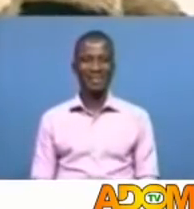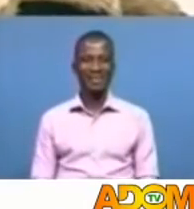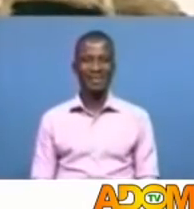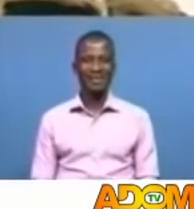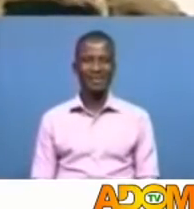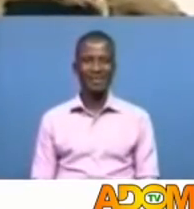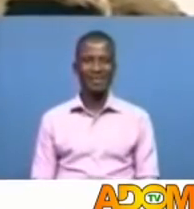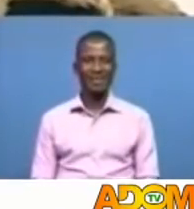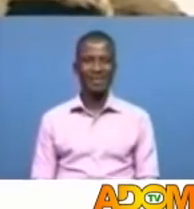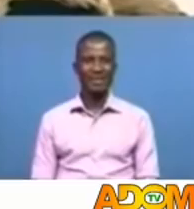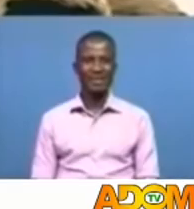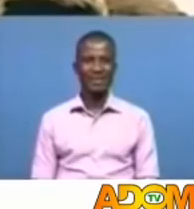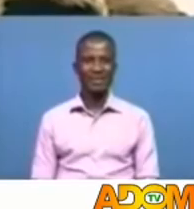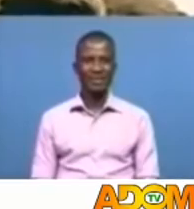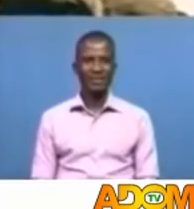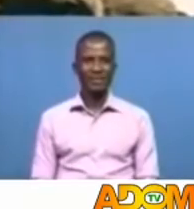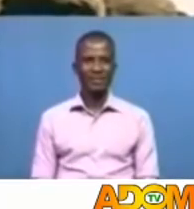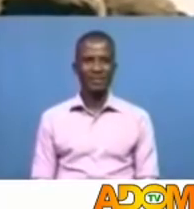Milord, the